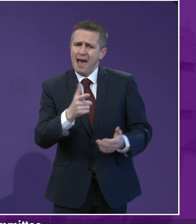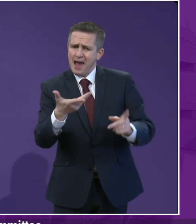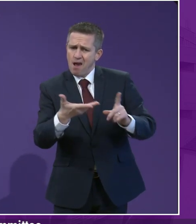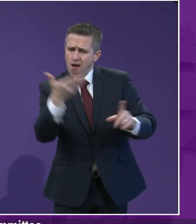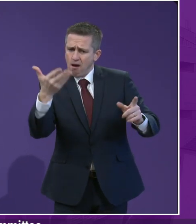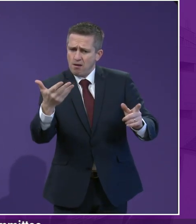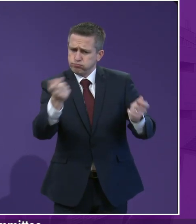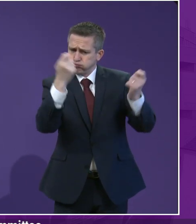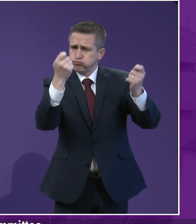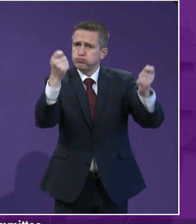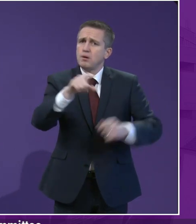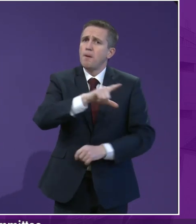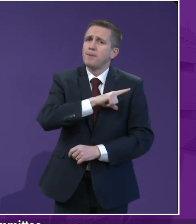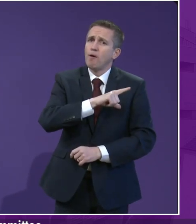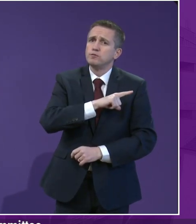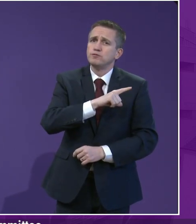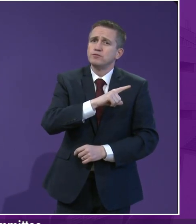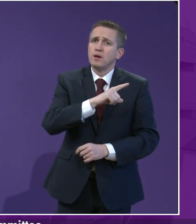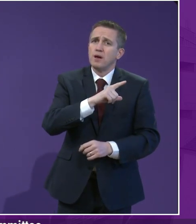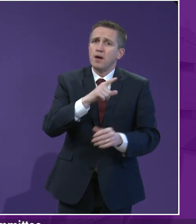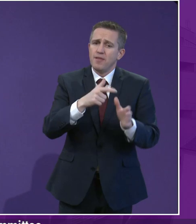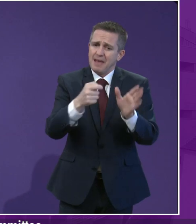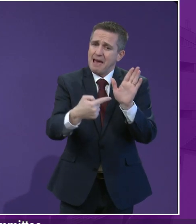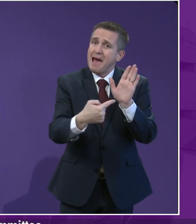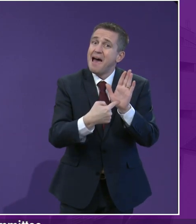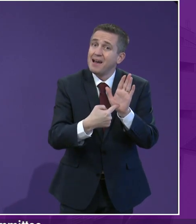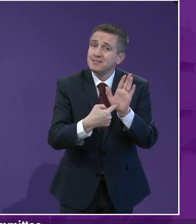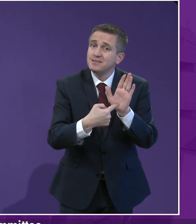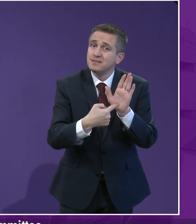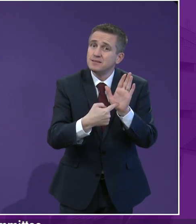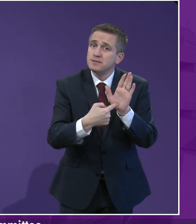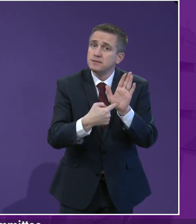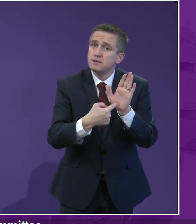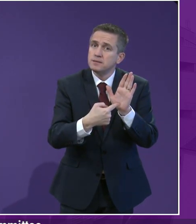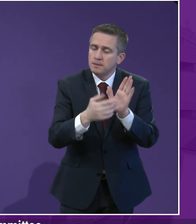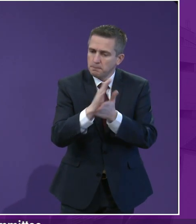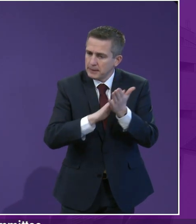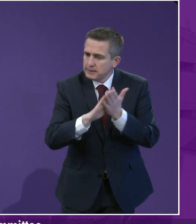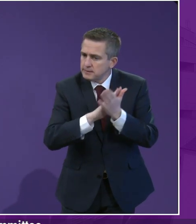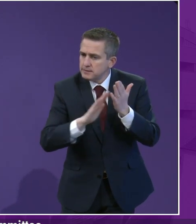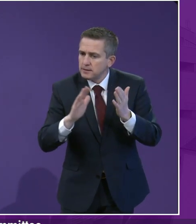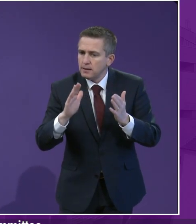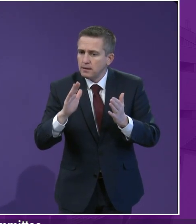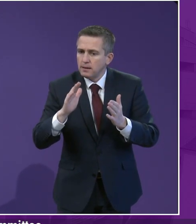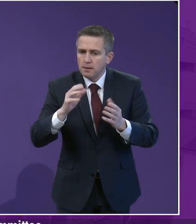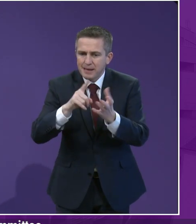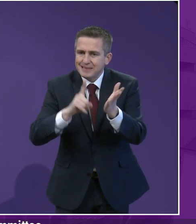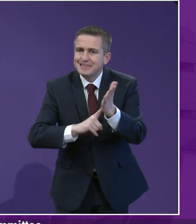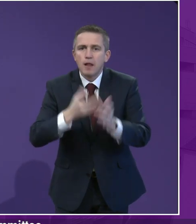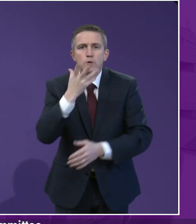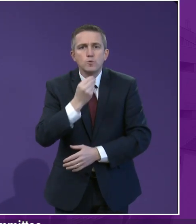achieved something quite remarkable last year in passing the British Sign Language Scotland Act.